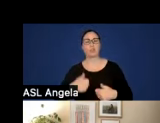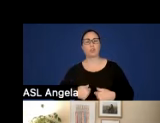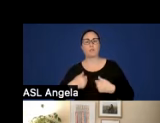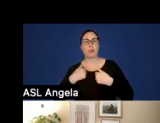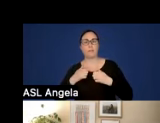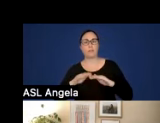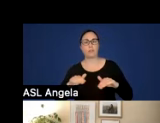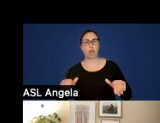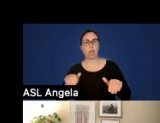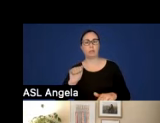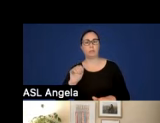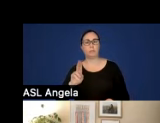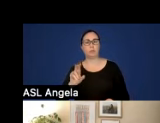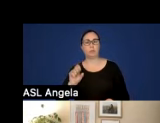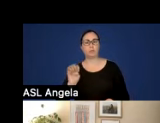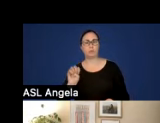situation?